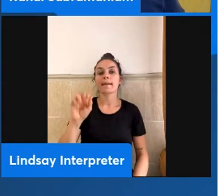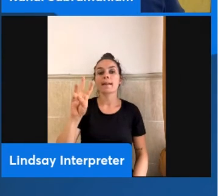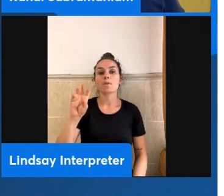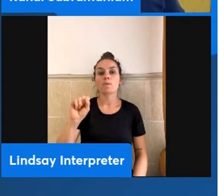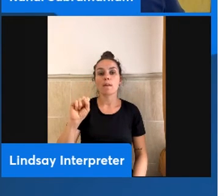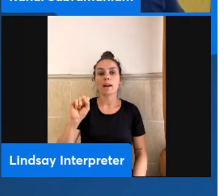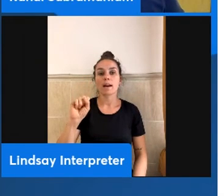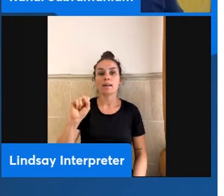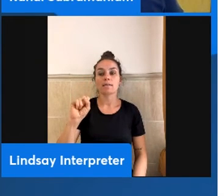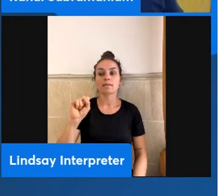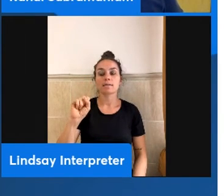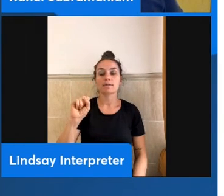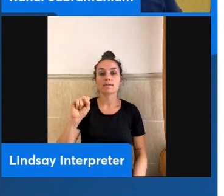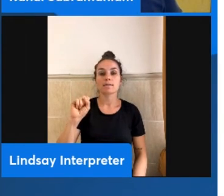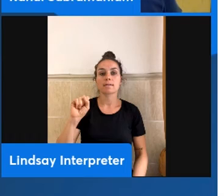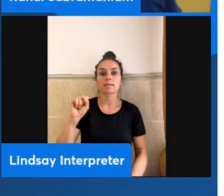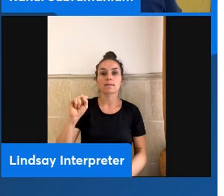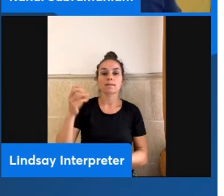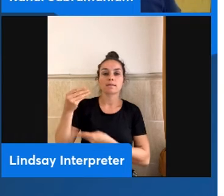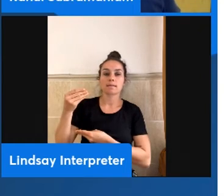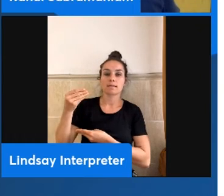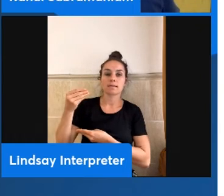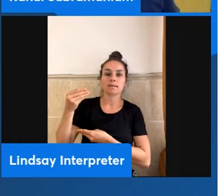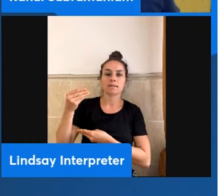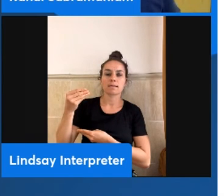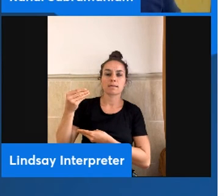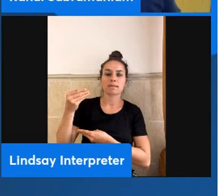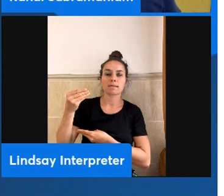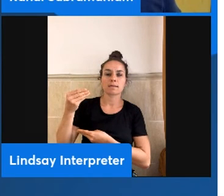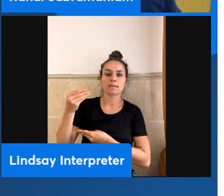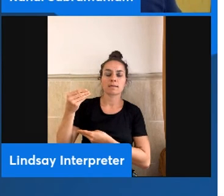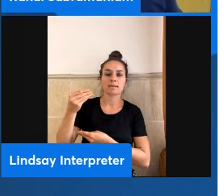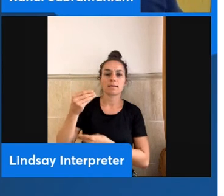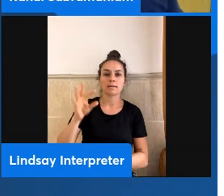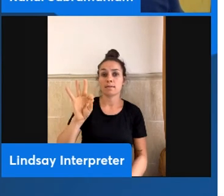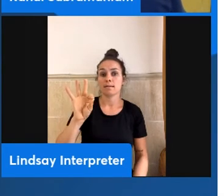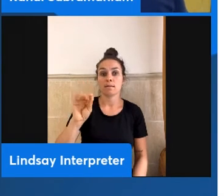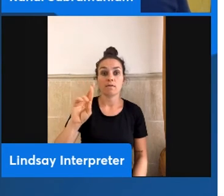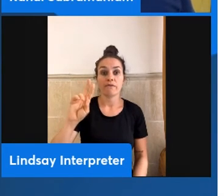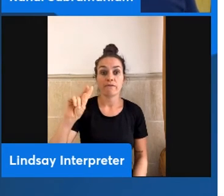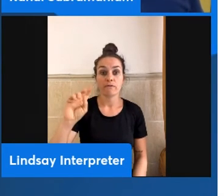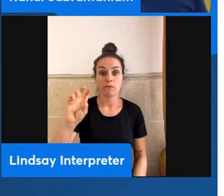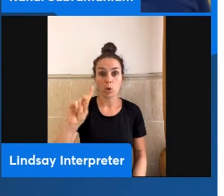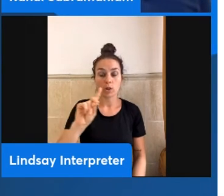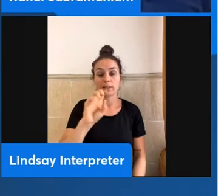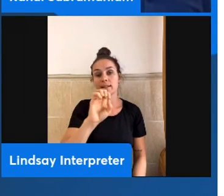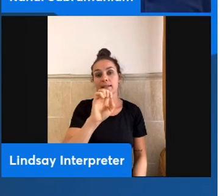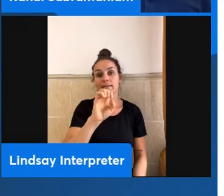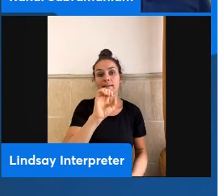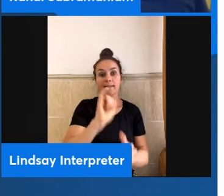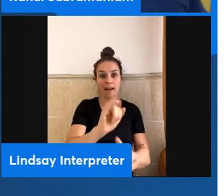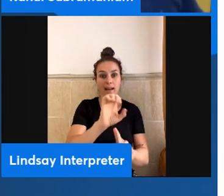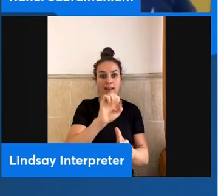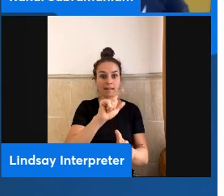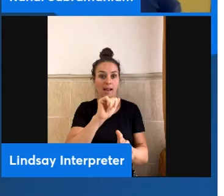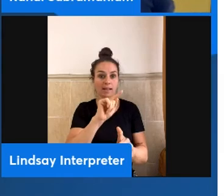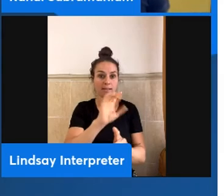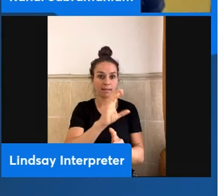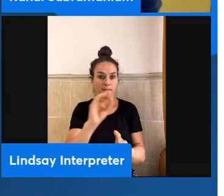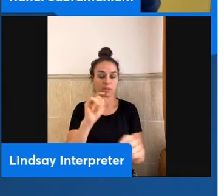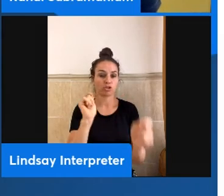forked Elasticsearch into OpenSearch because Elasticsearch changed the terms of their license to not